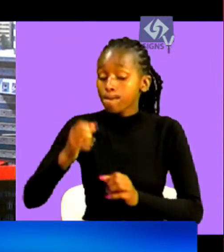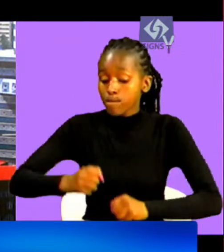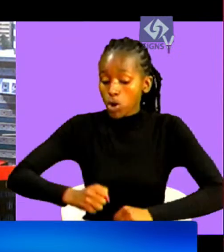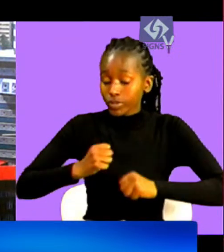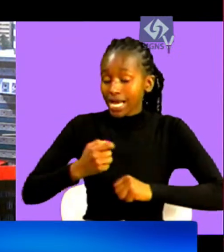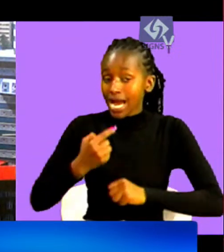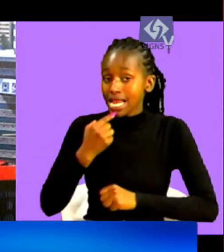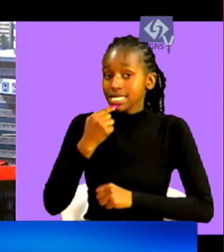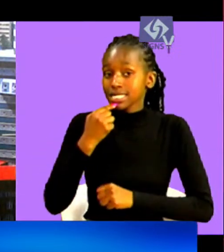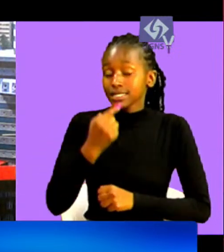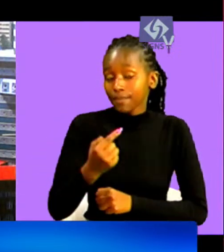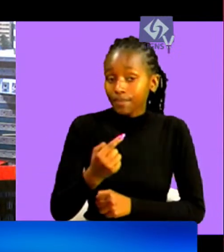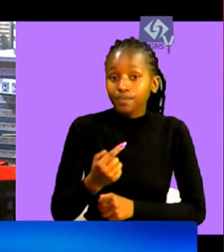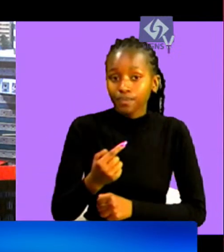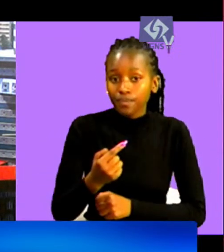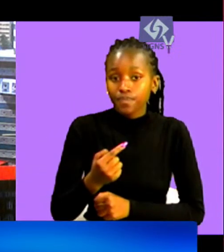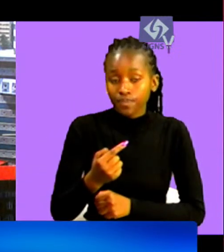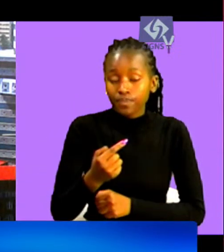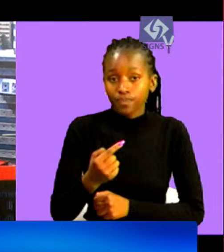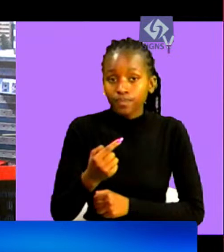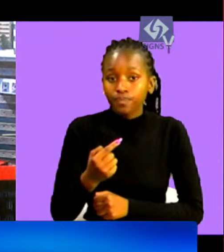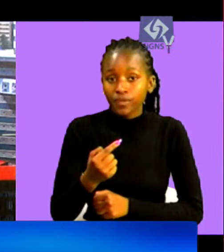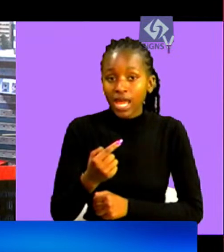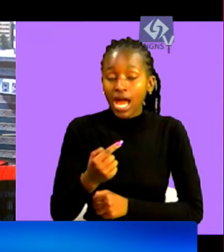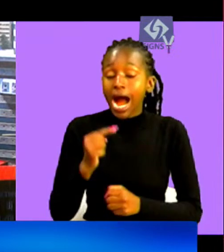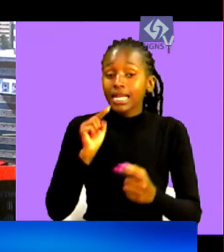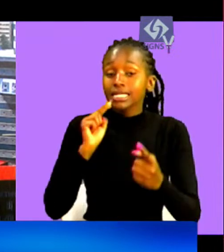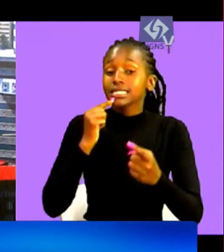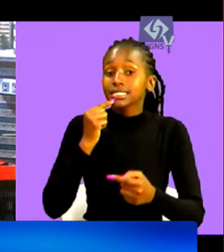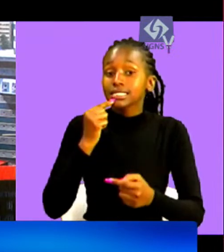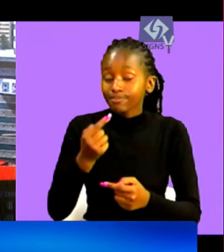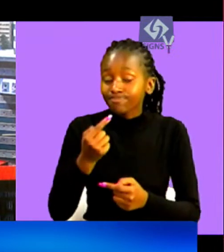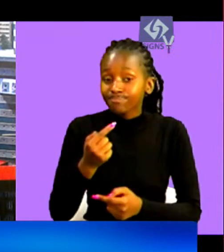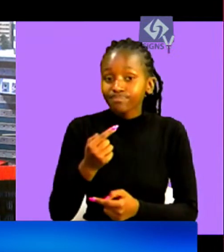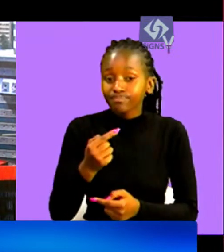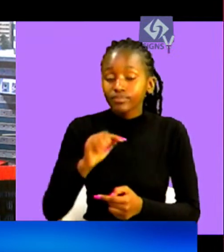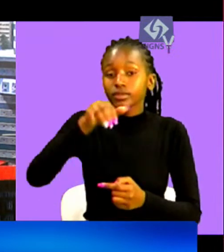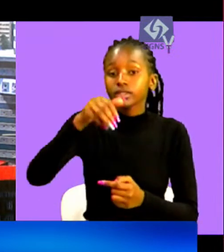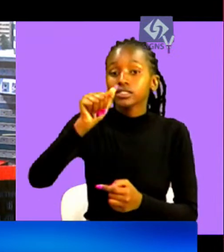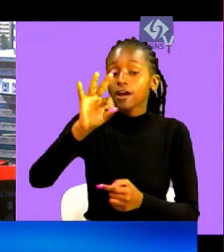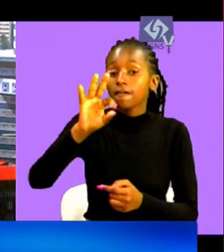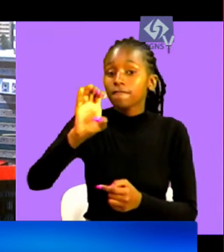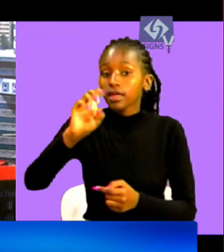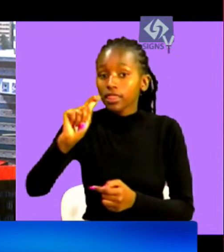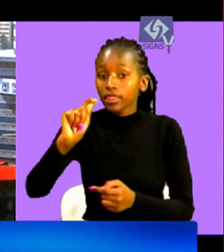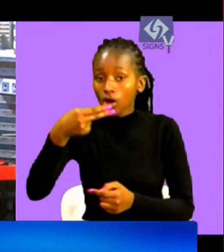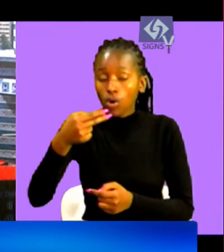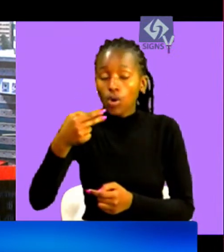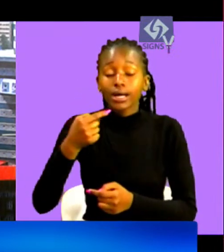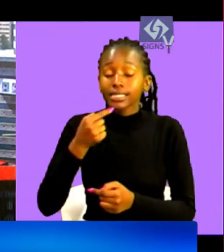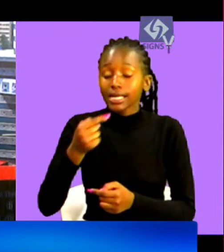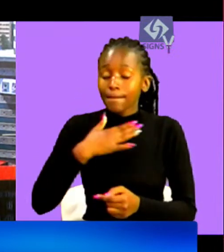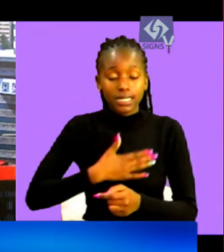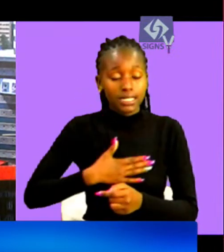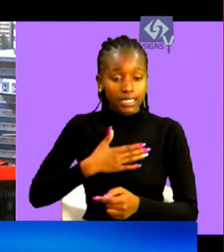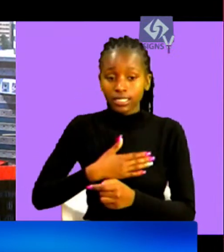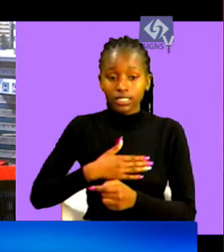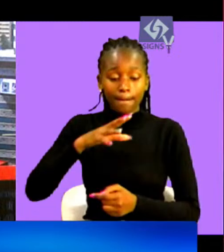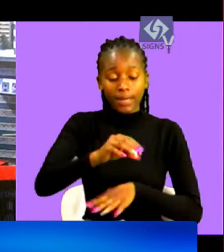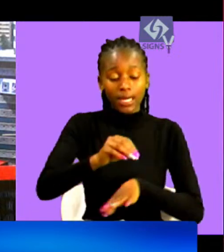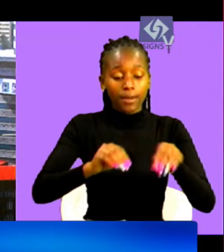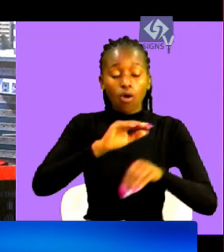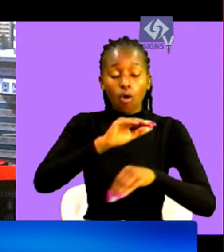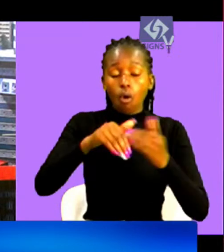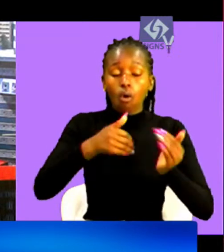Twalib Mbarak to Inspector General of Police Japheth Koome to disarm all traffic police